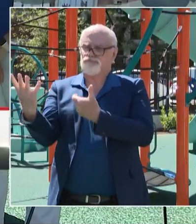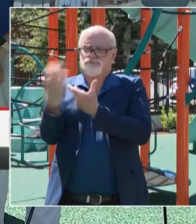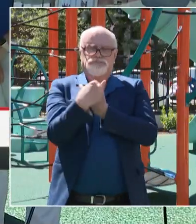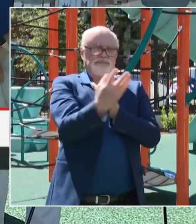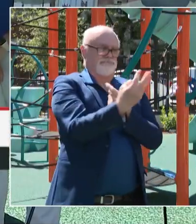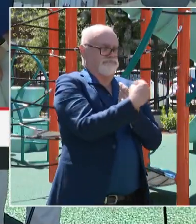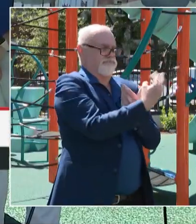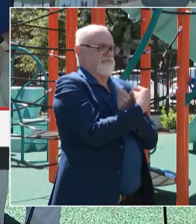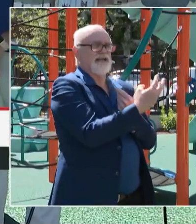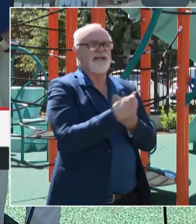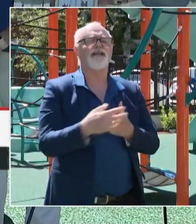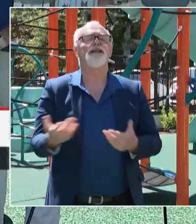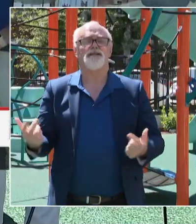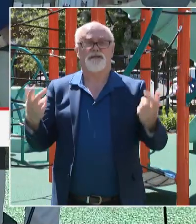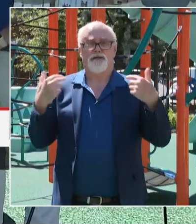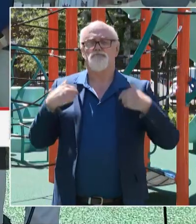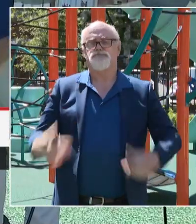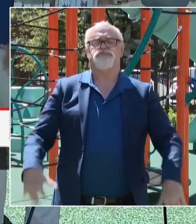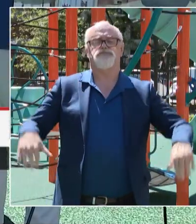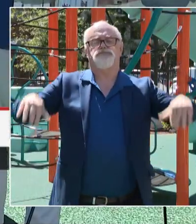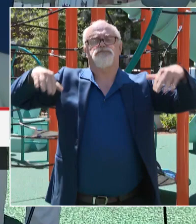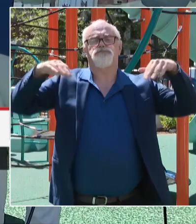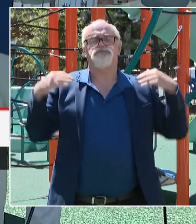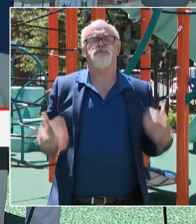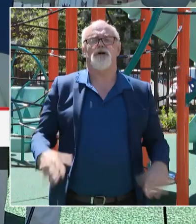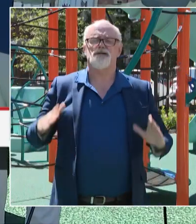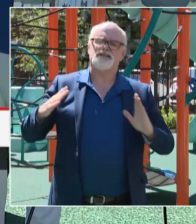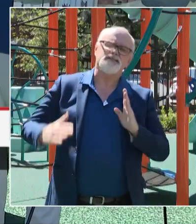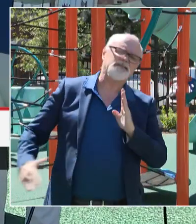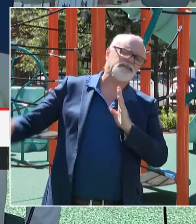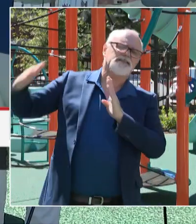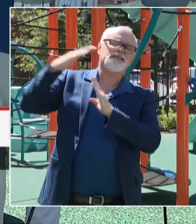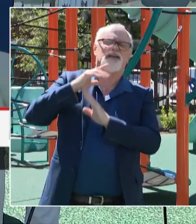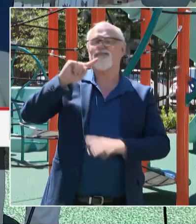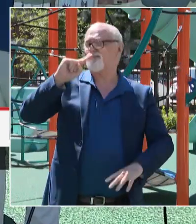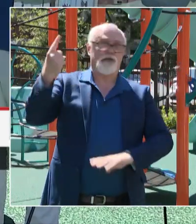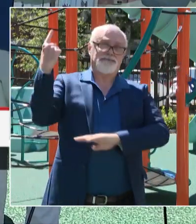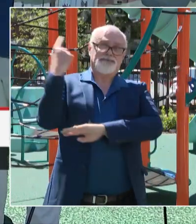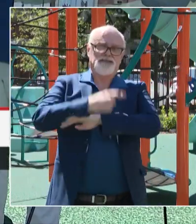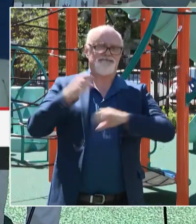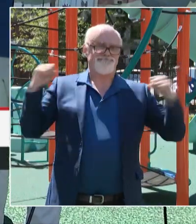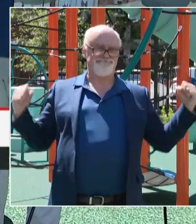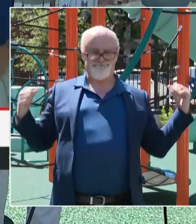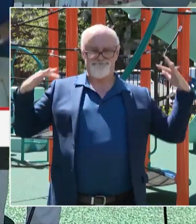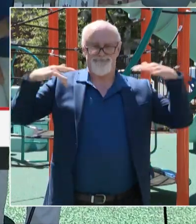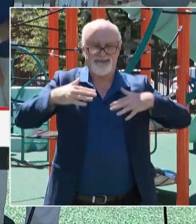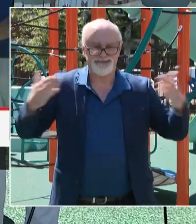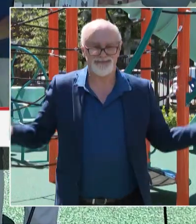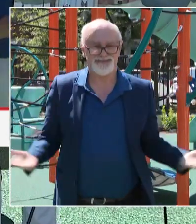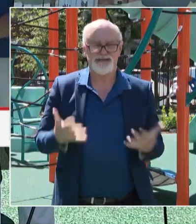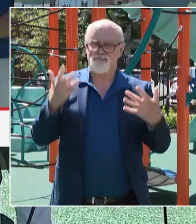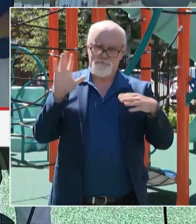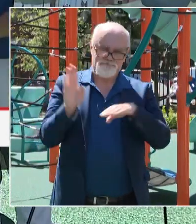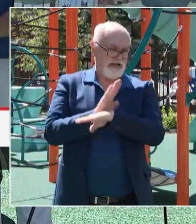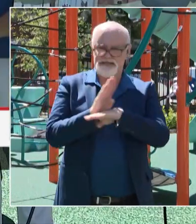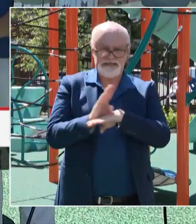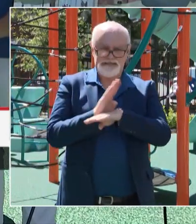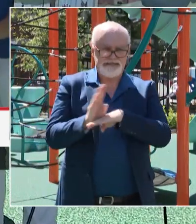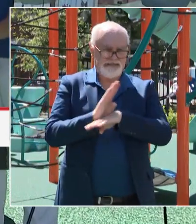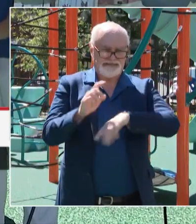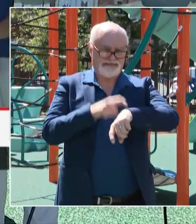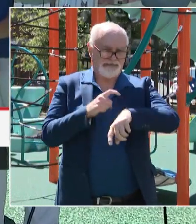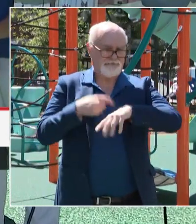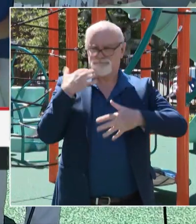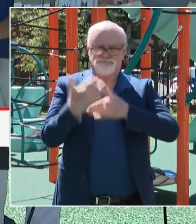day in the nation's capital, and always a special time here. I also know that it's a very busy time for us all, and it's